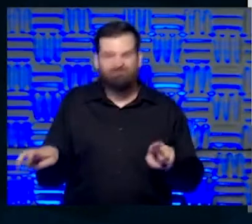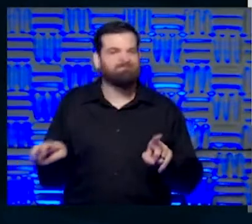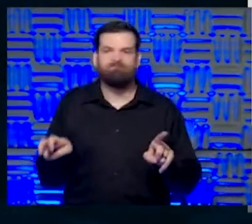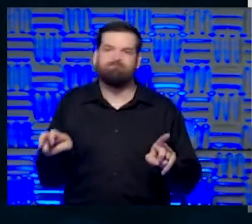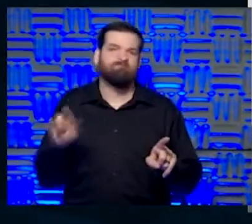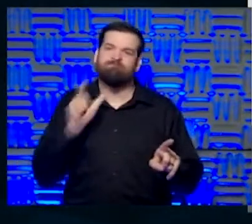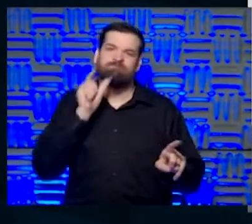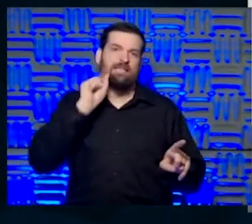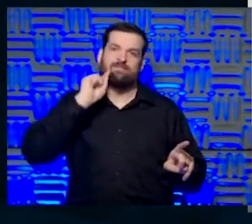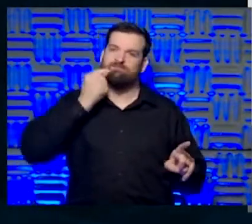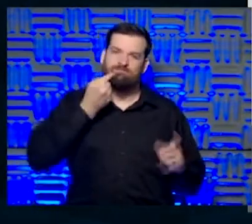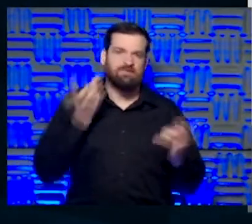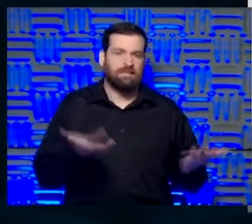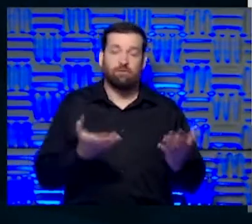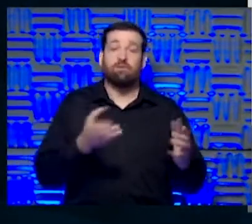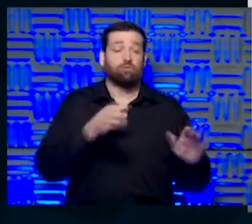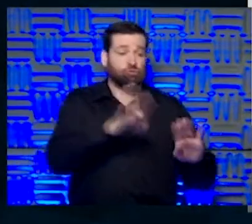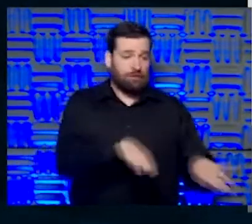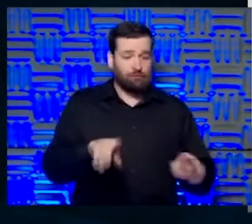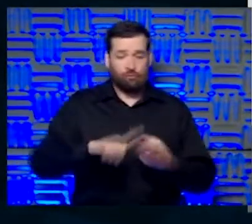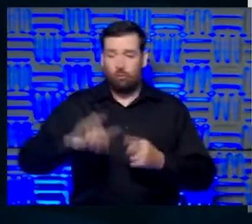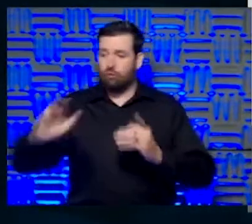virus, and neither is child to adult.